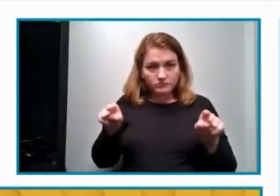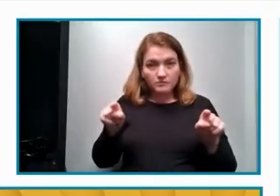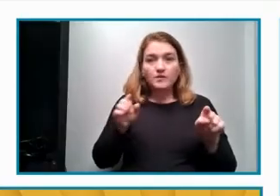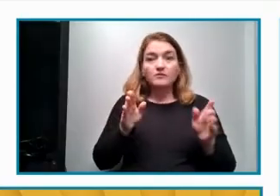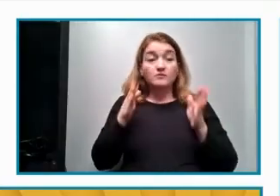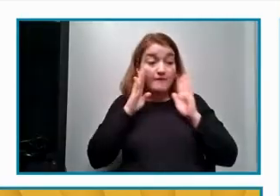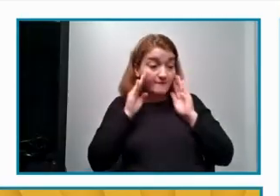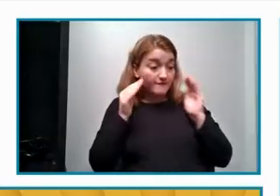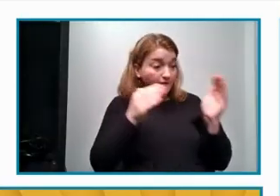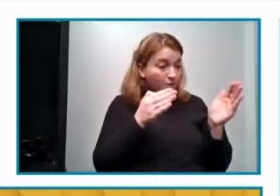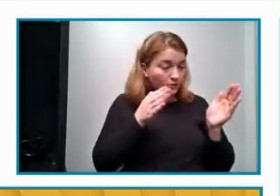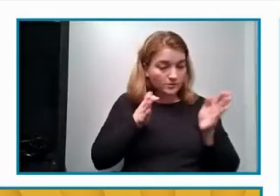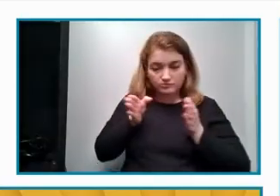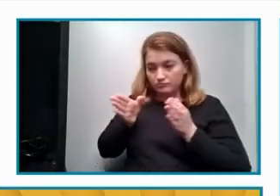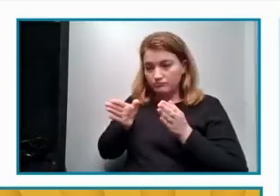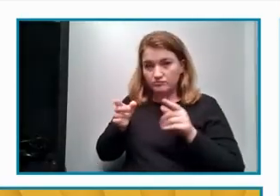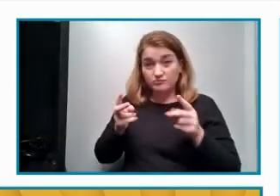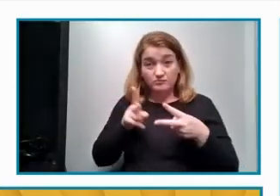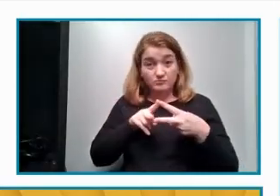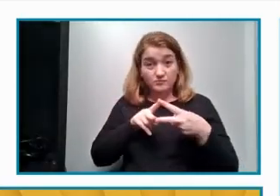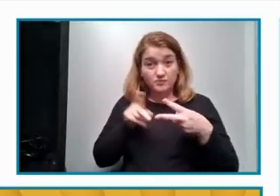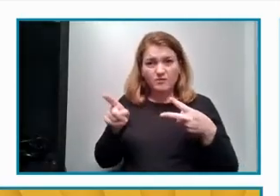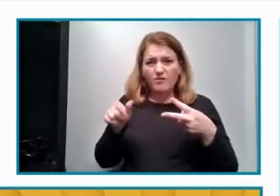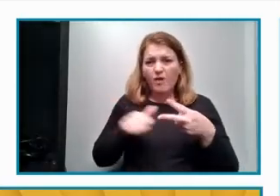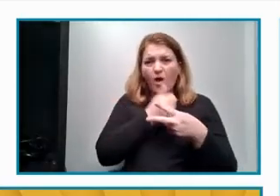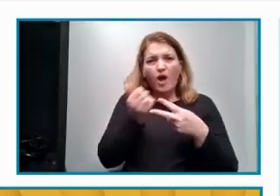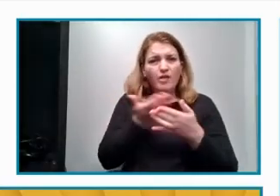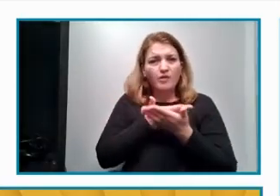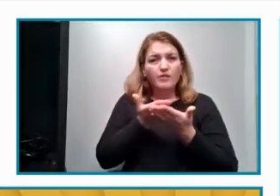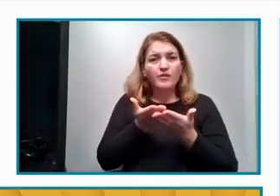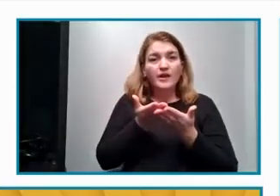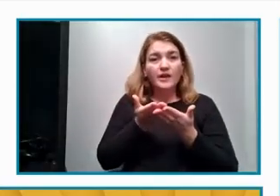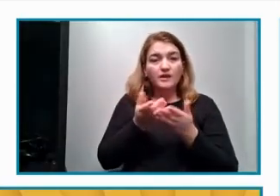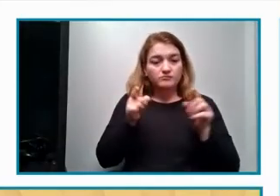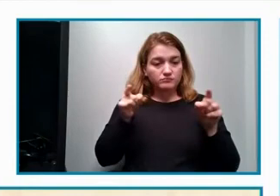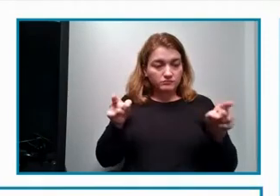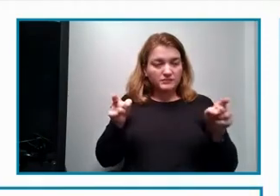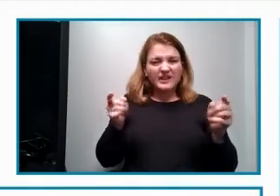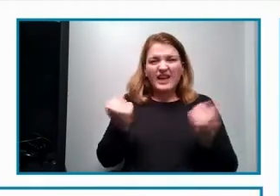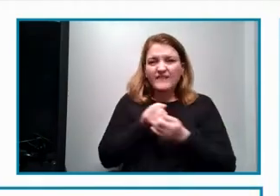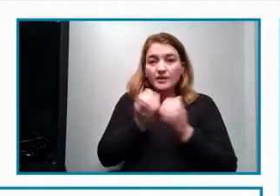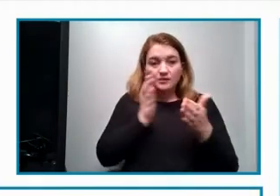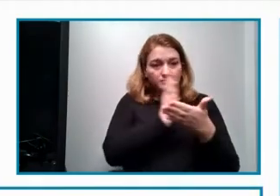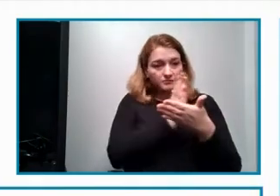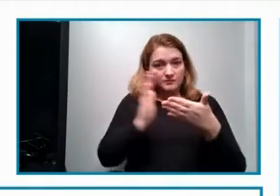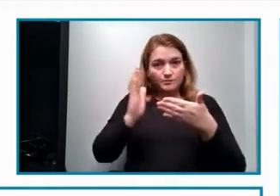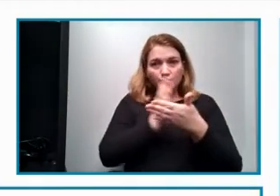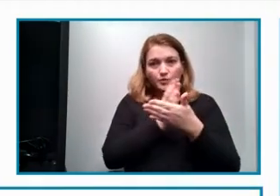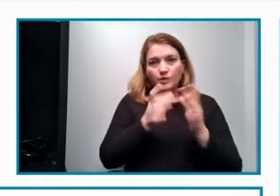logic model. Everything else in the logic model flows from these two things.